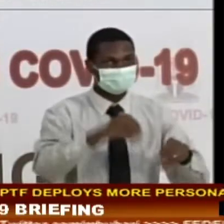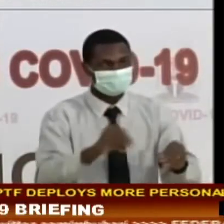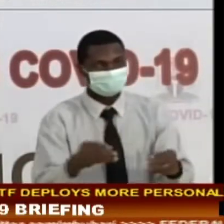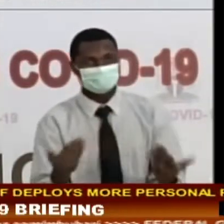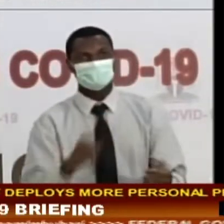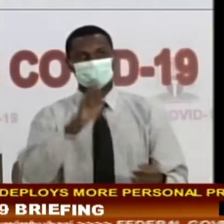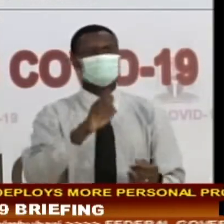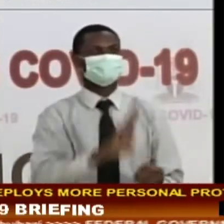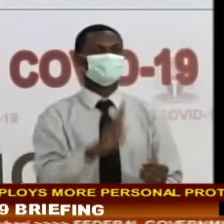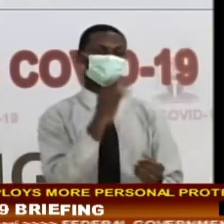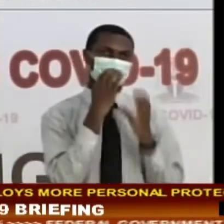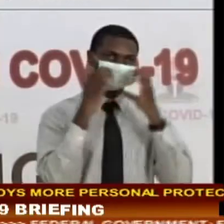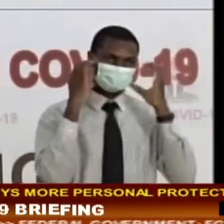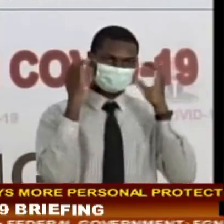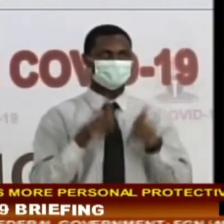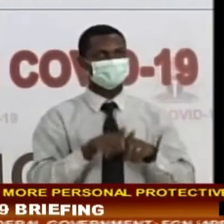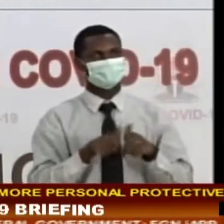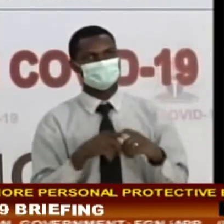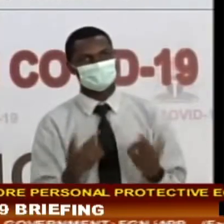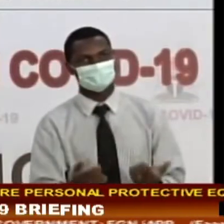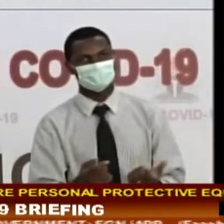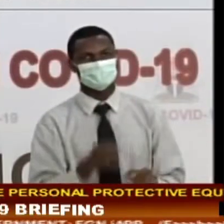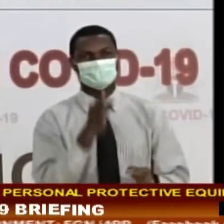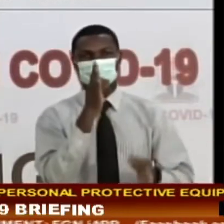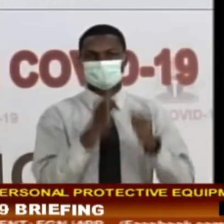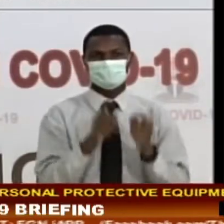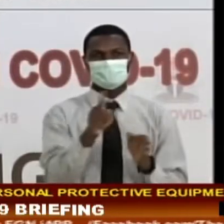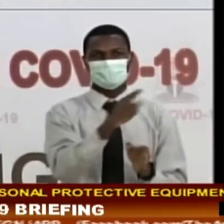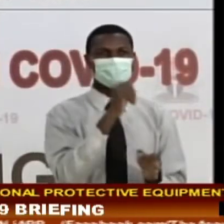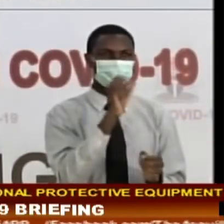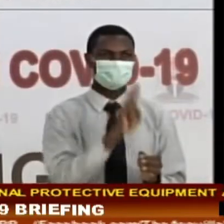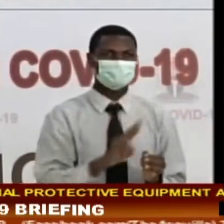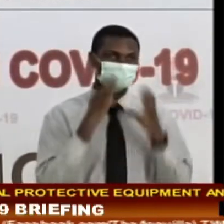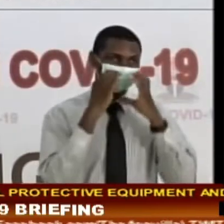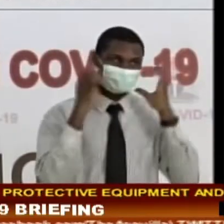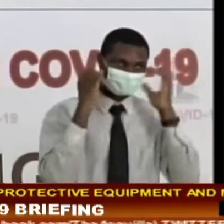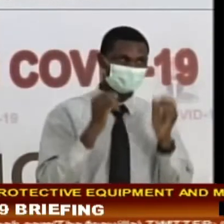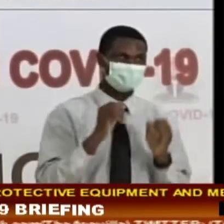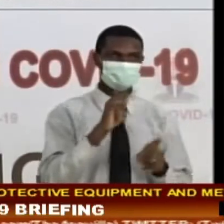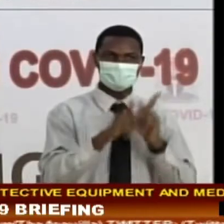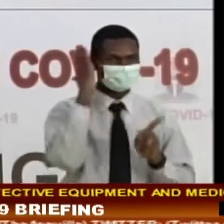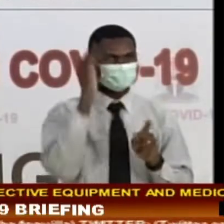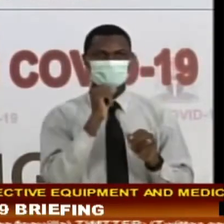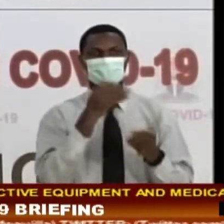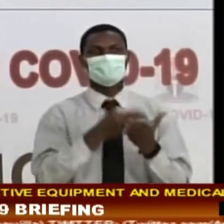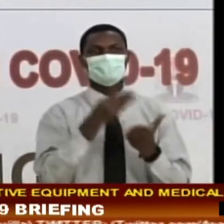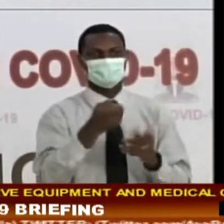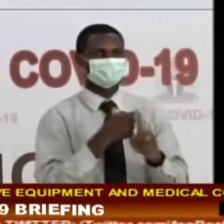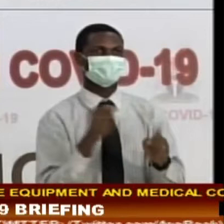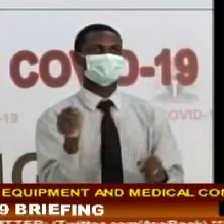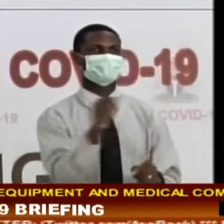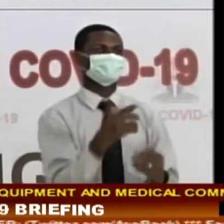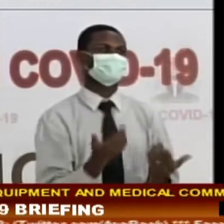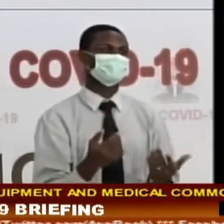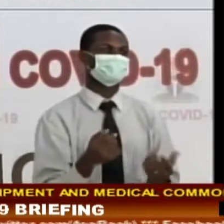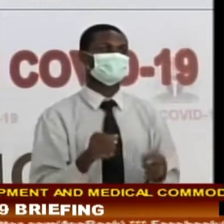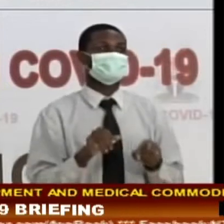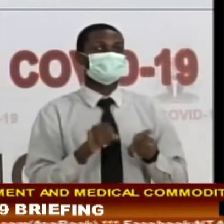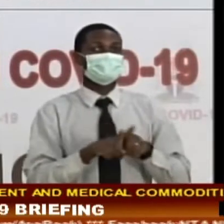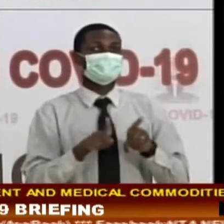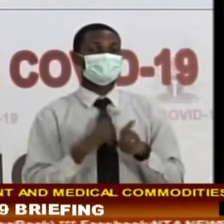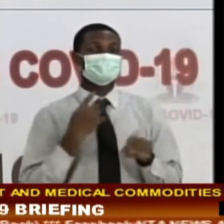masks or risk losing customers I wish to enjoy workplaces to also